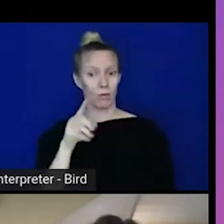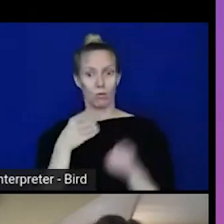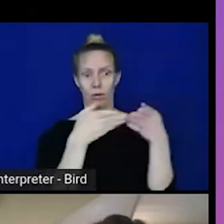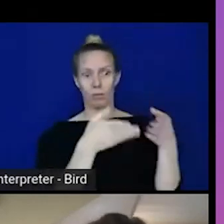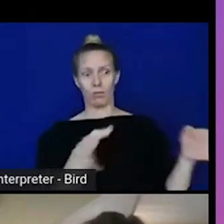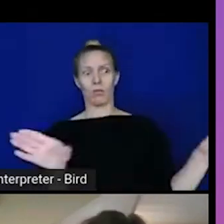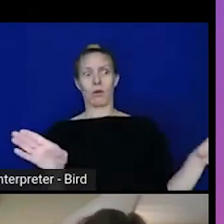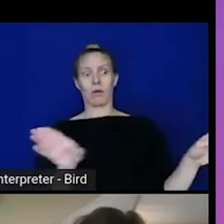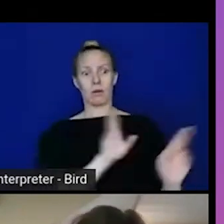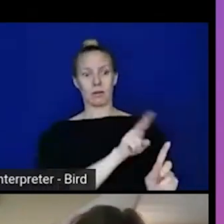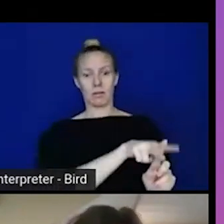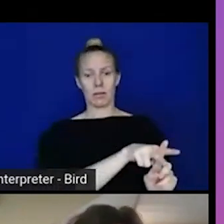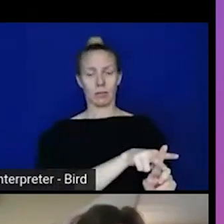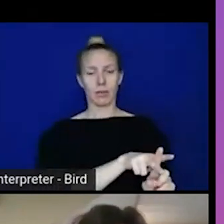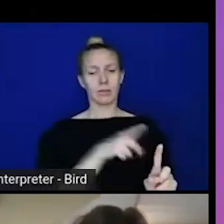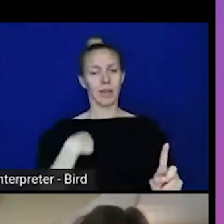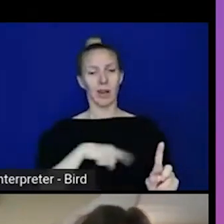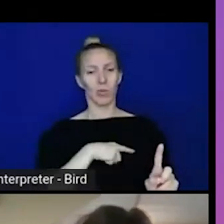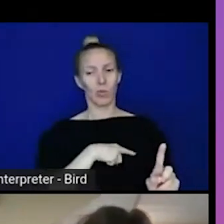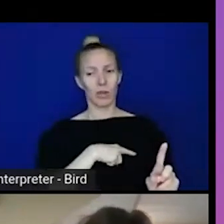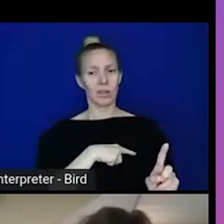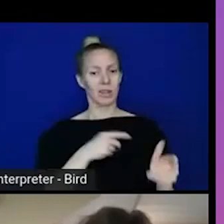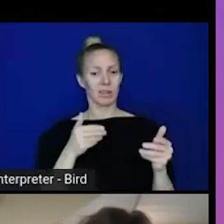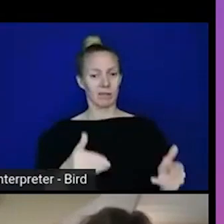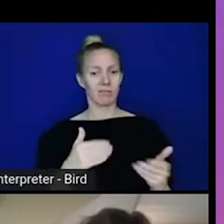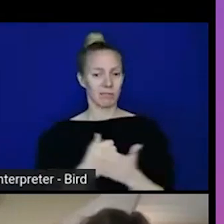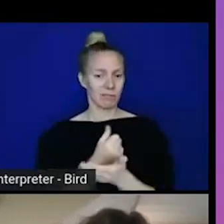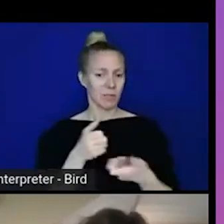the opportunity to correct it across the board in this module.